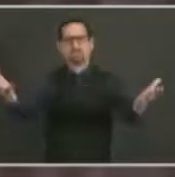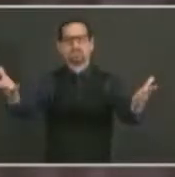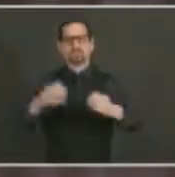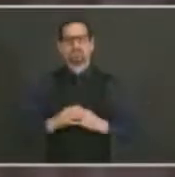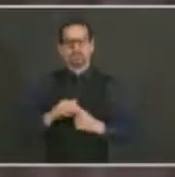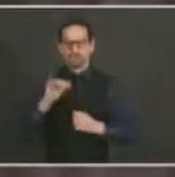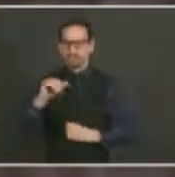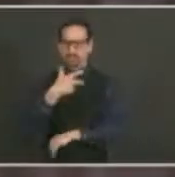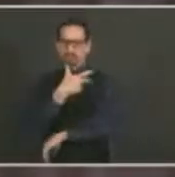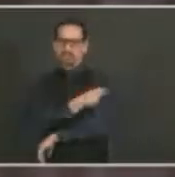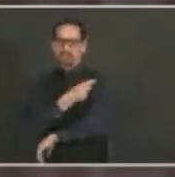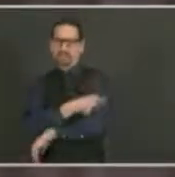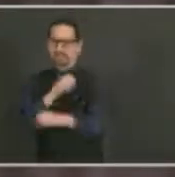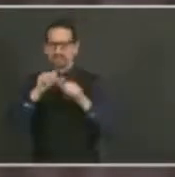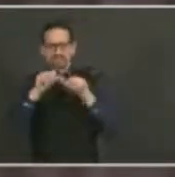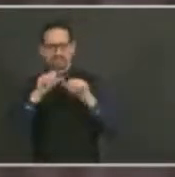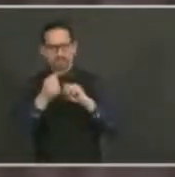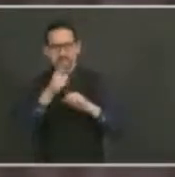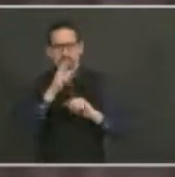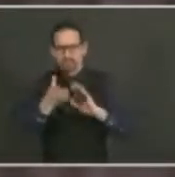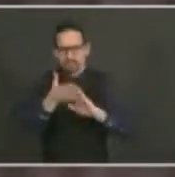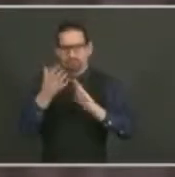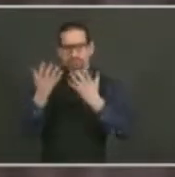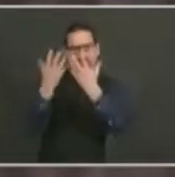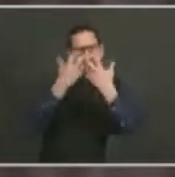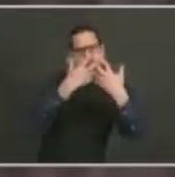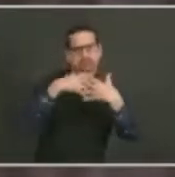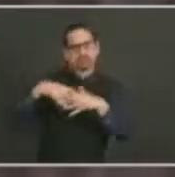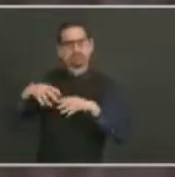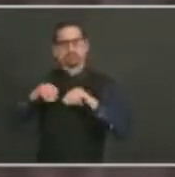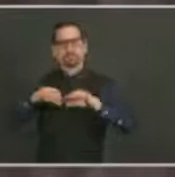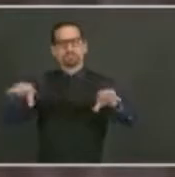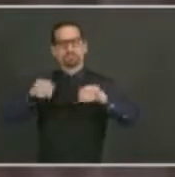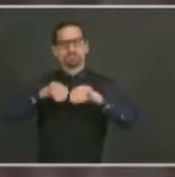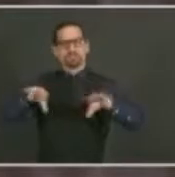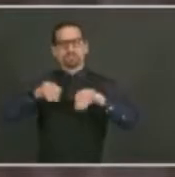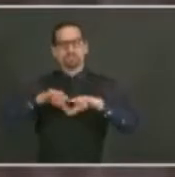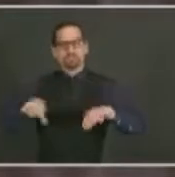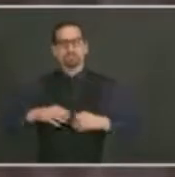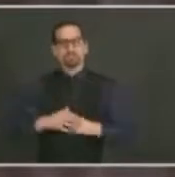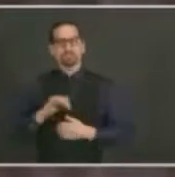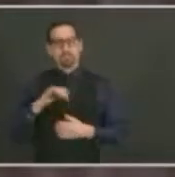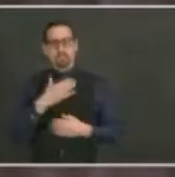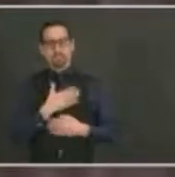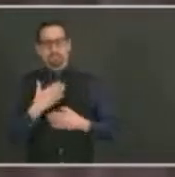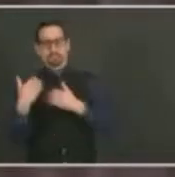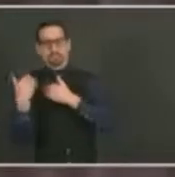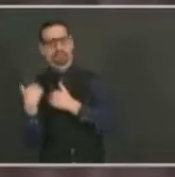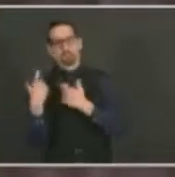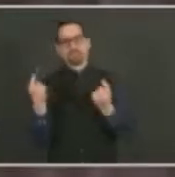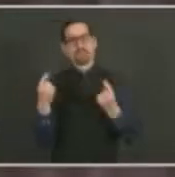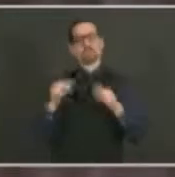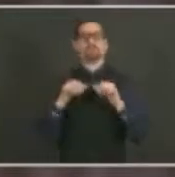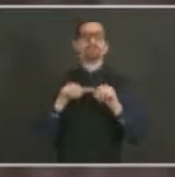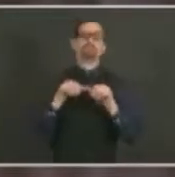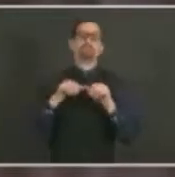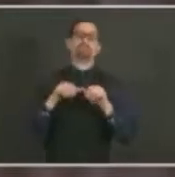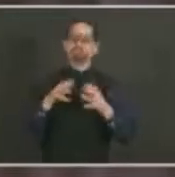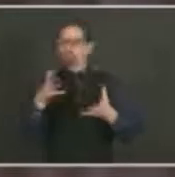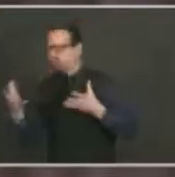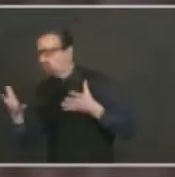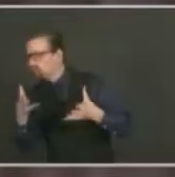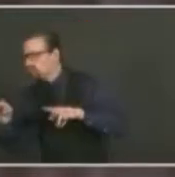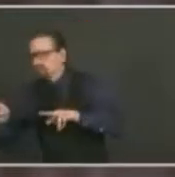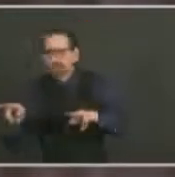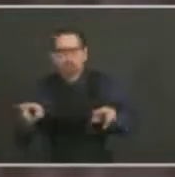This work will continue, and I will engage all our municipal leaders in a way that shares their